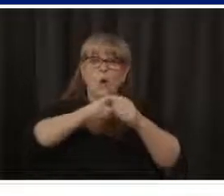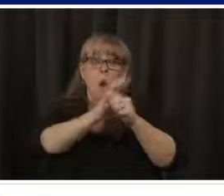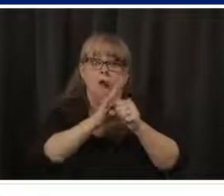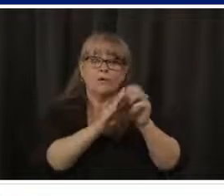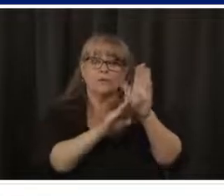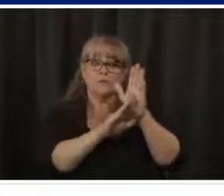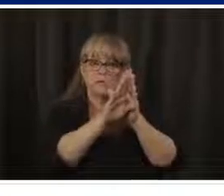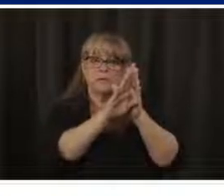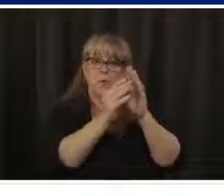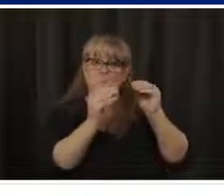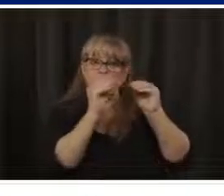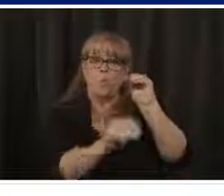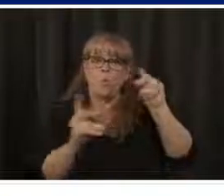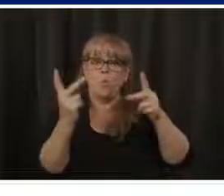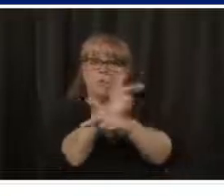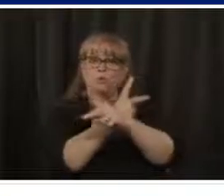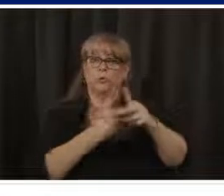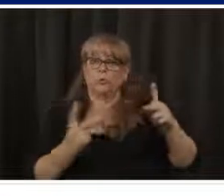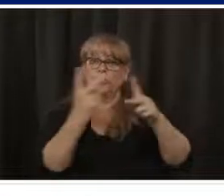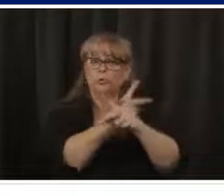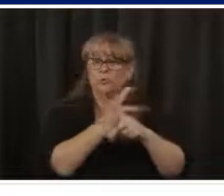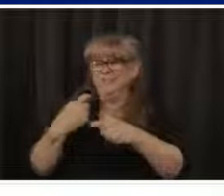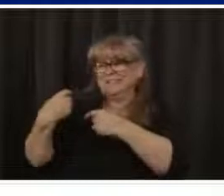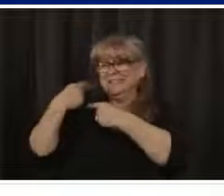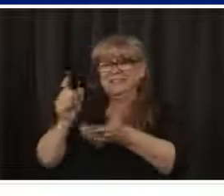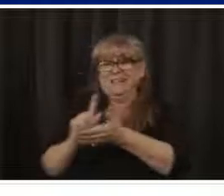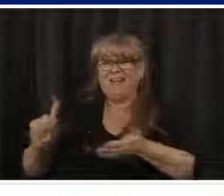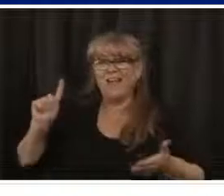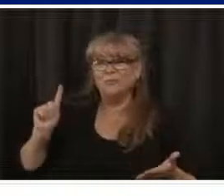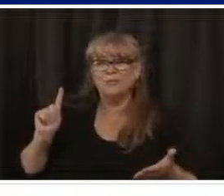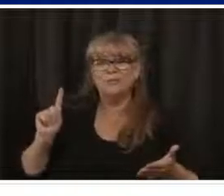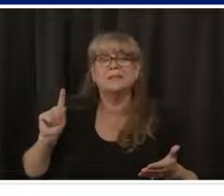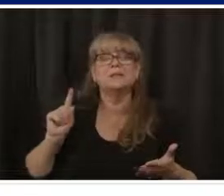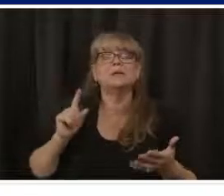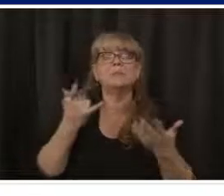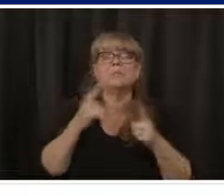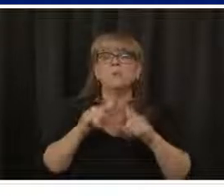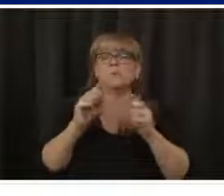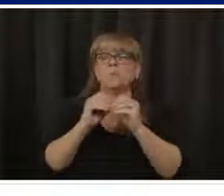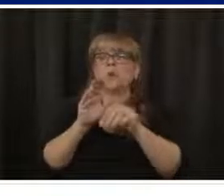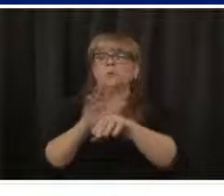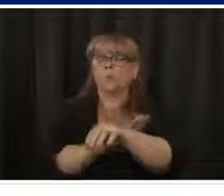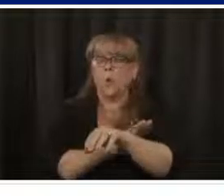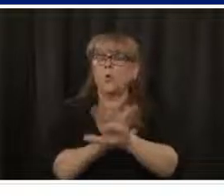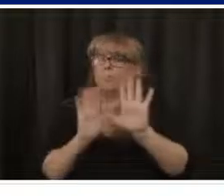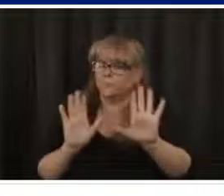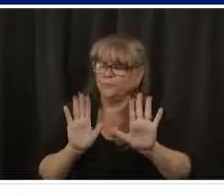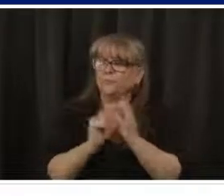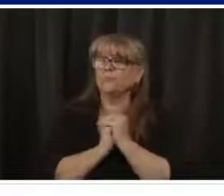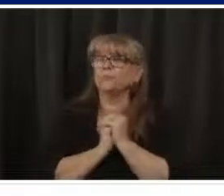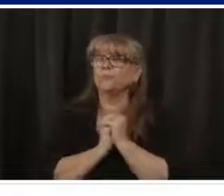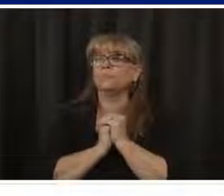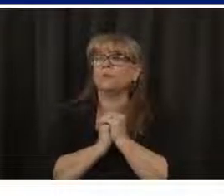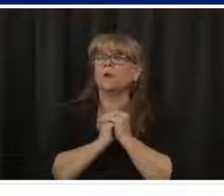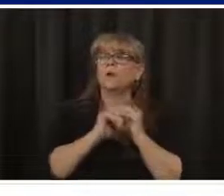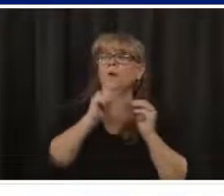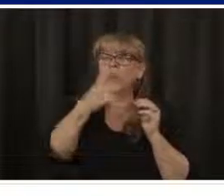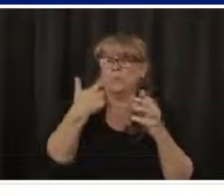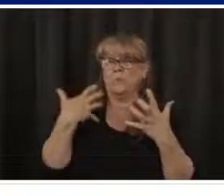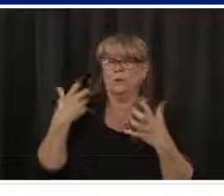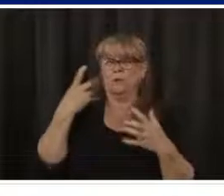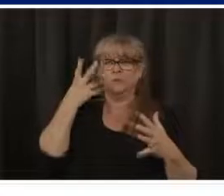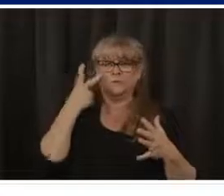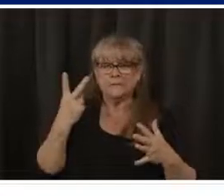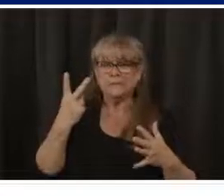that we've seen in the last week or so is slower than the increase that we saw several weeks ago. But we did see a little bit of a stabilization last week.